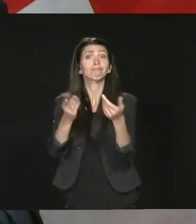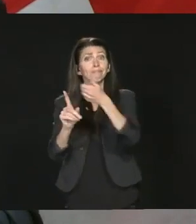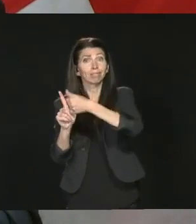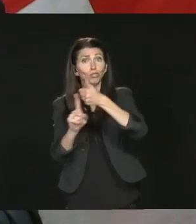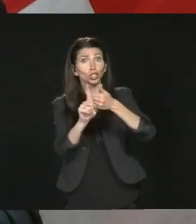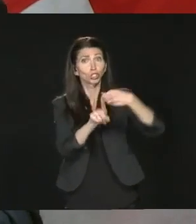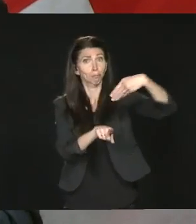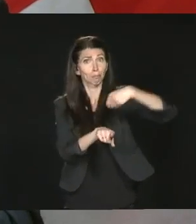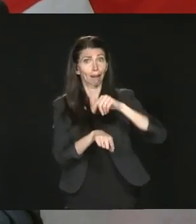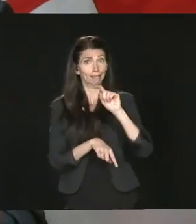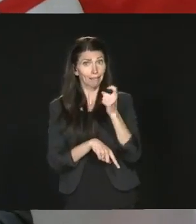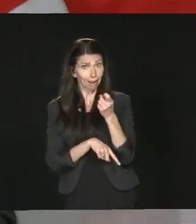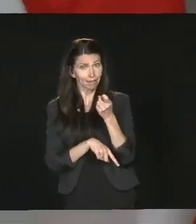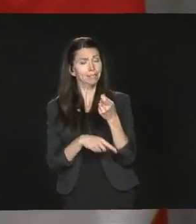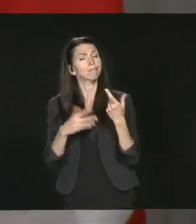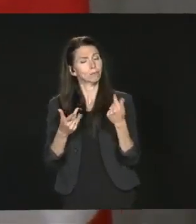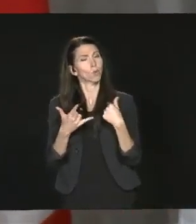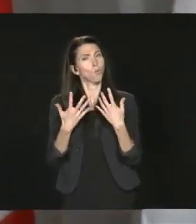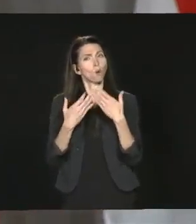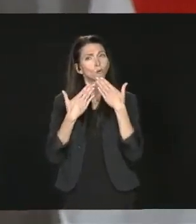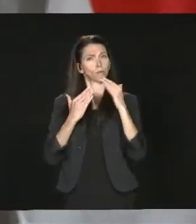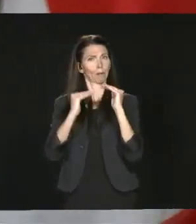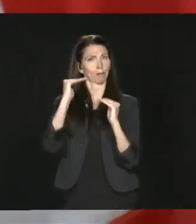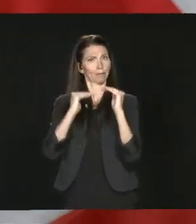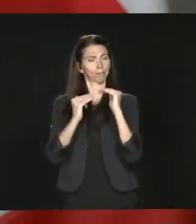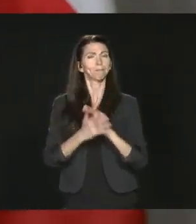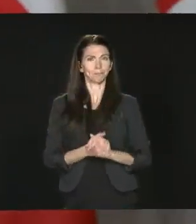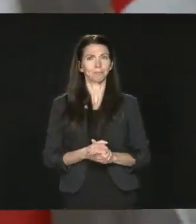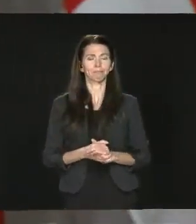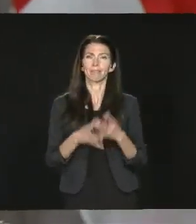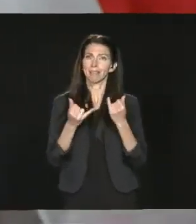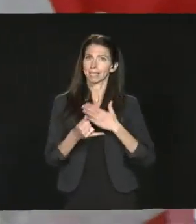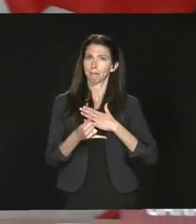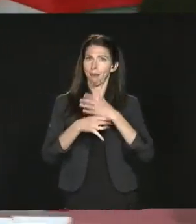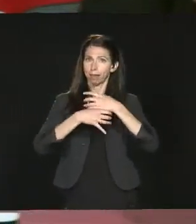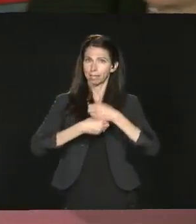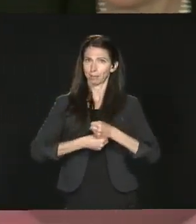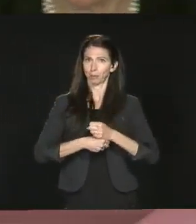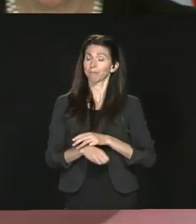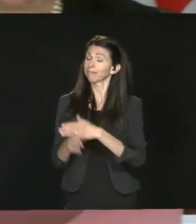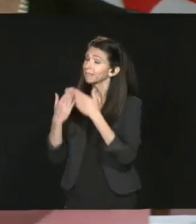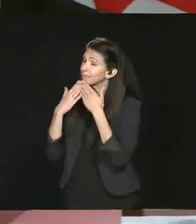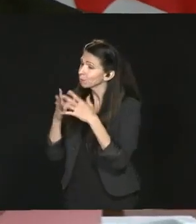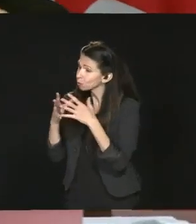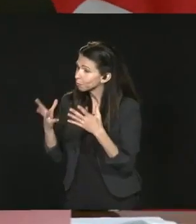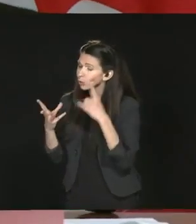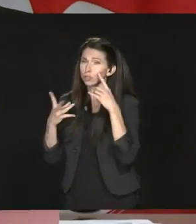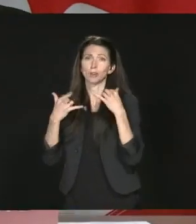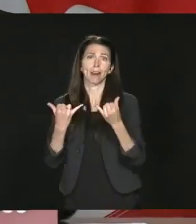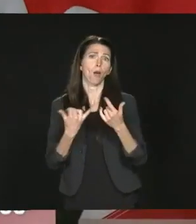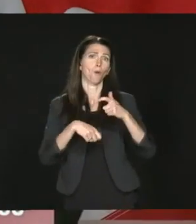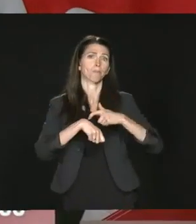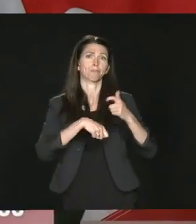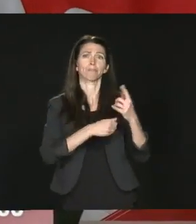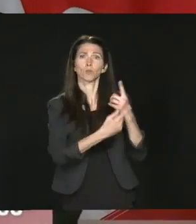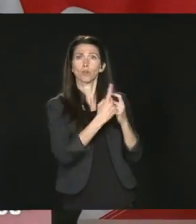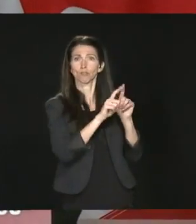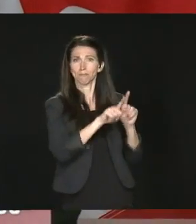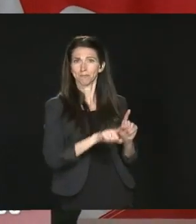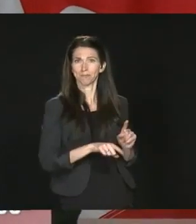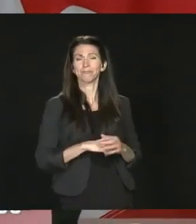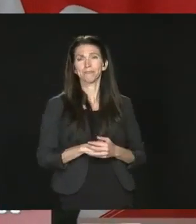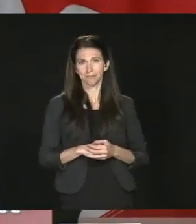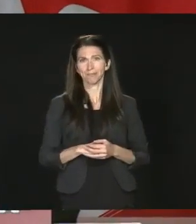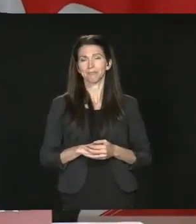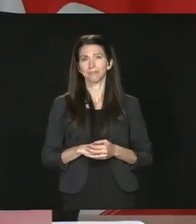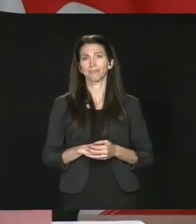you. Okay, thank you, Jean-Yves. And now we're ready to answer your questions. Carl, s'il vous plaît. Thank you, Deputy Prime Minister. As usual, we'll start with three questions on the phone